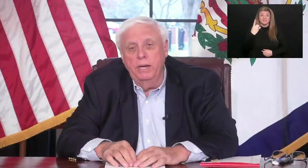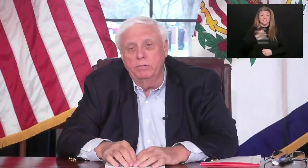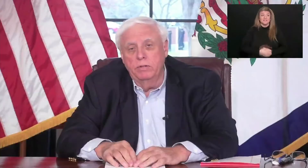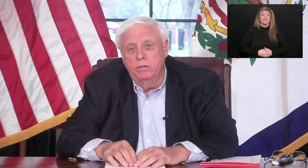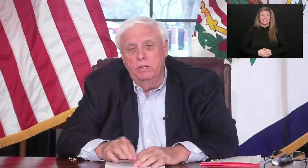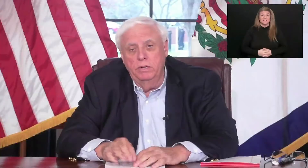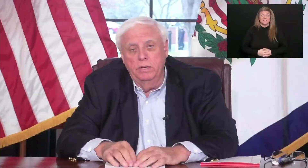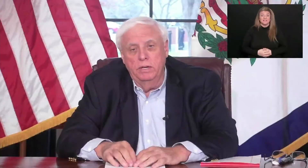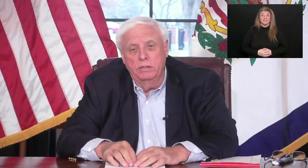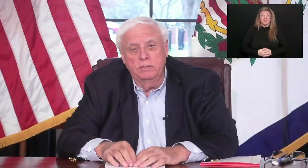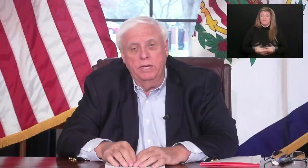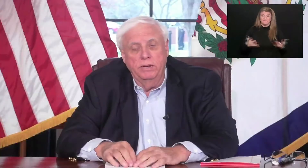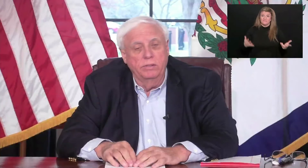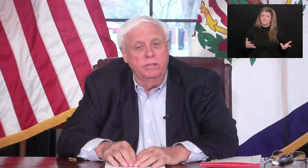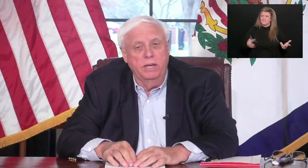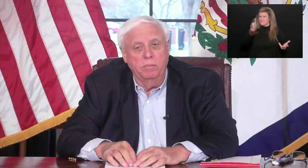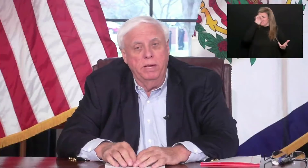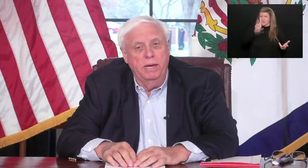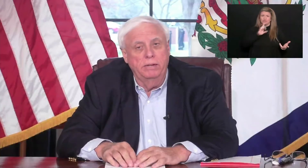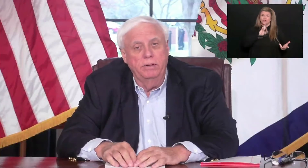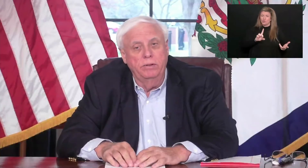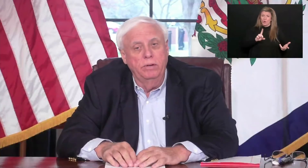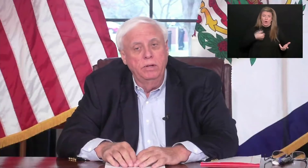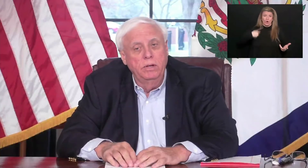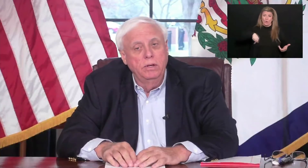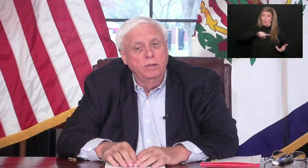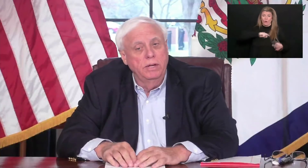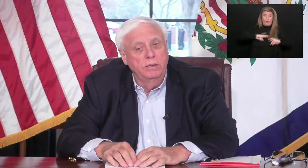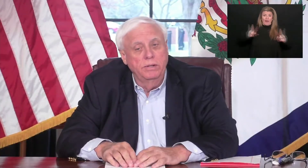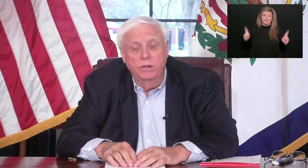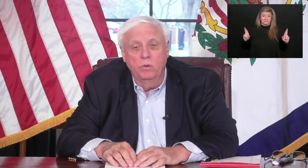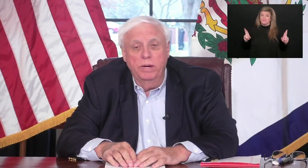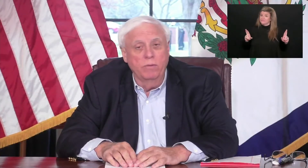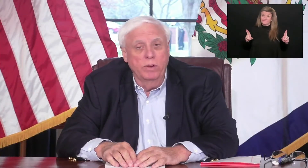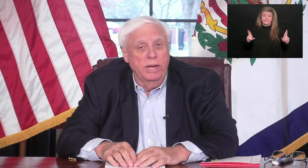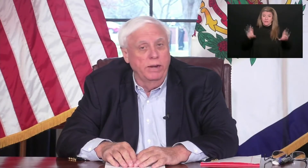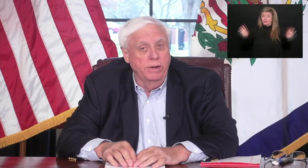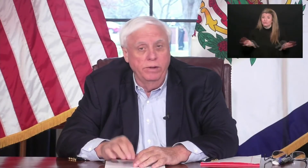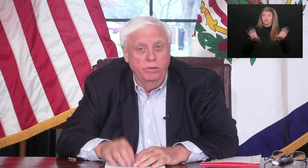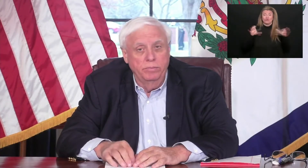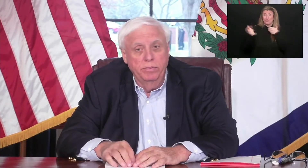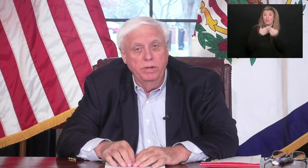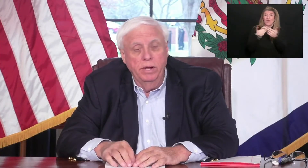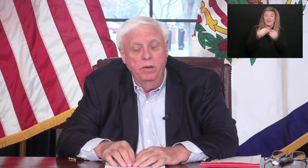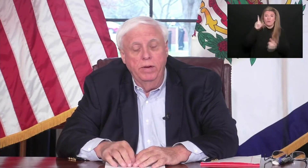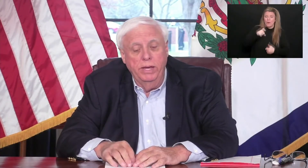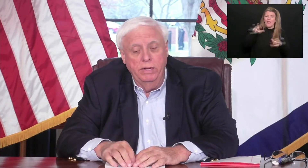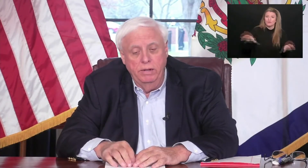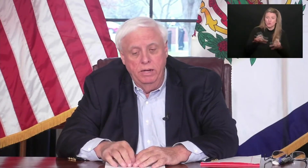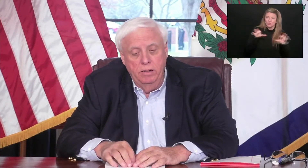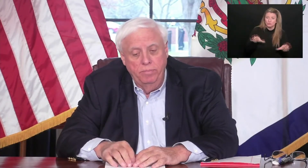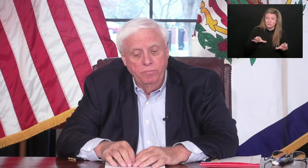We absolutely stand on standby to do whatever we got to do,